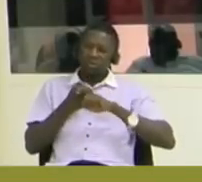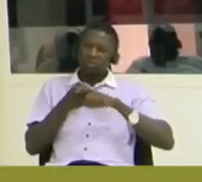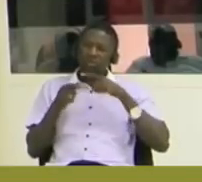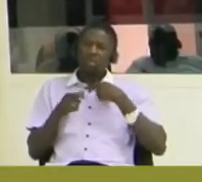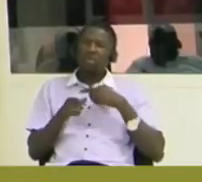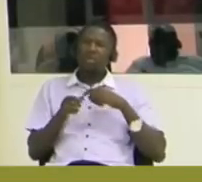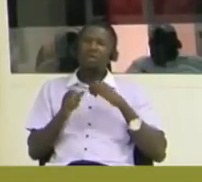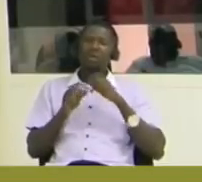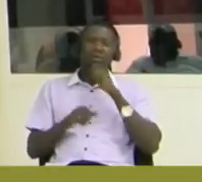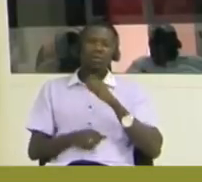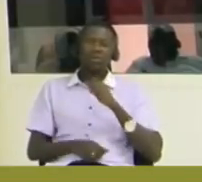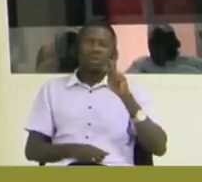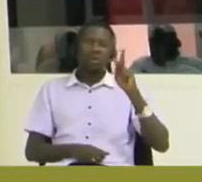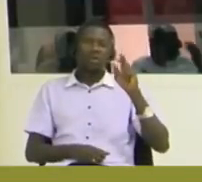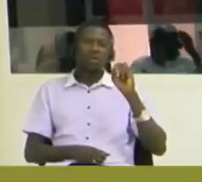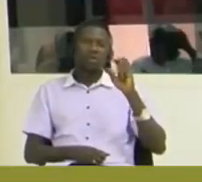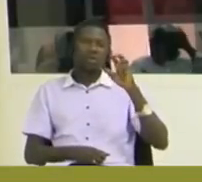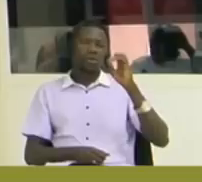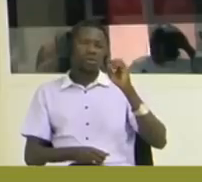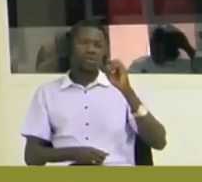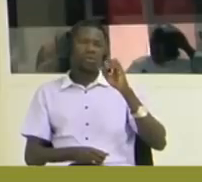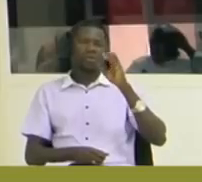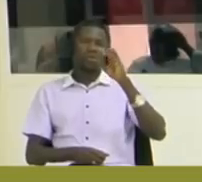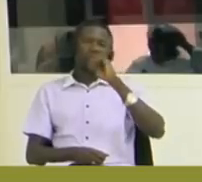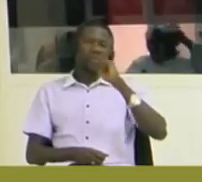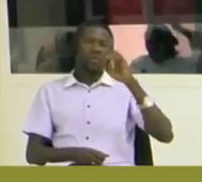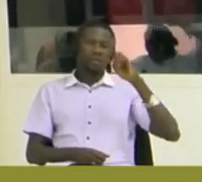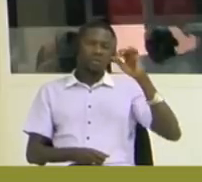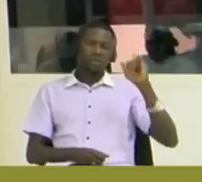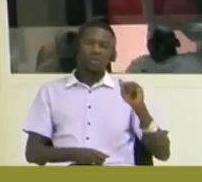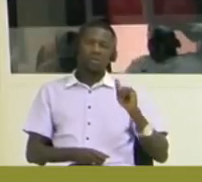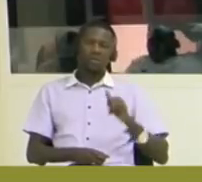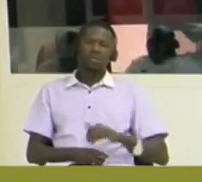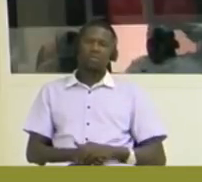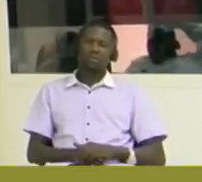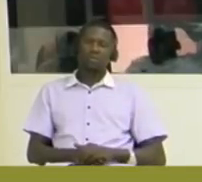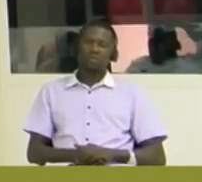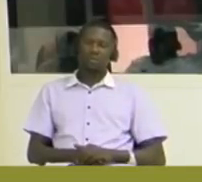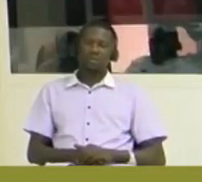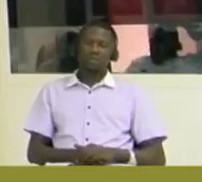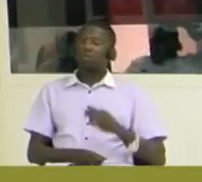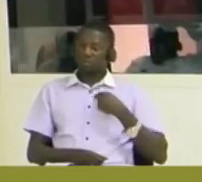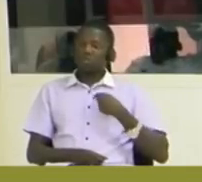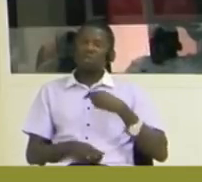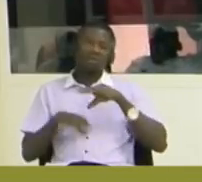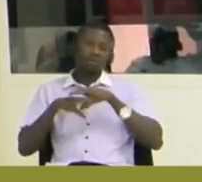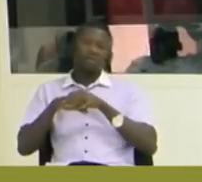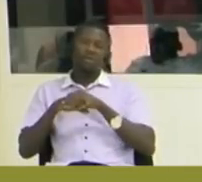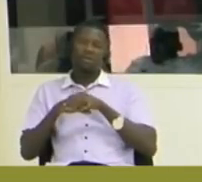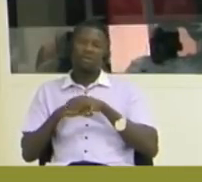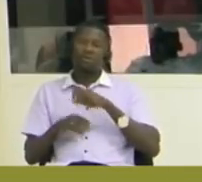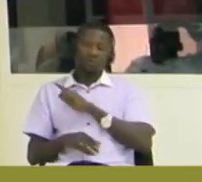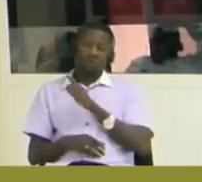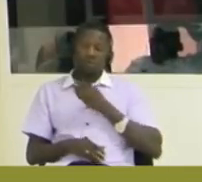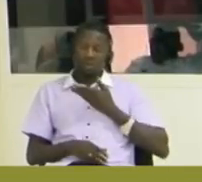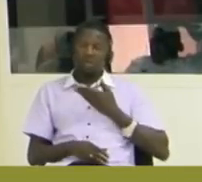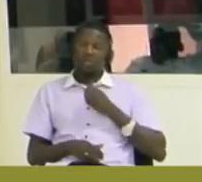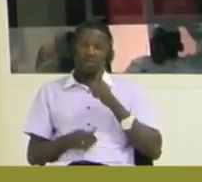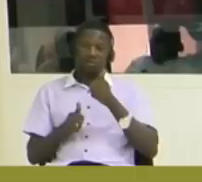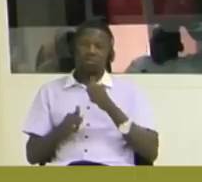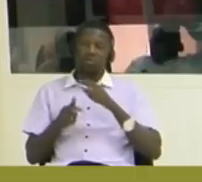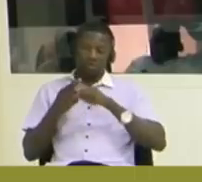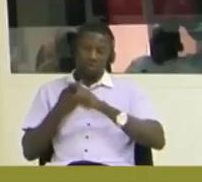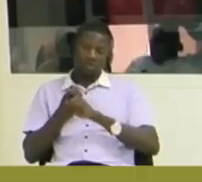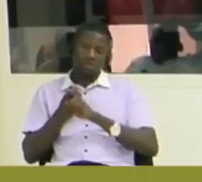Ceesay just before his death? He was my colleague. We had a good relationship,